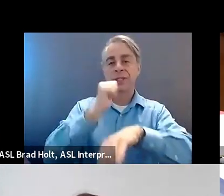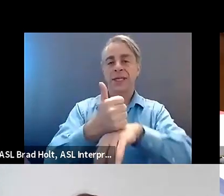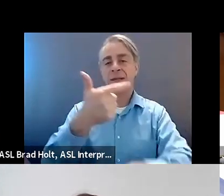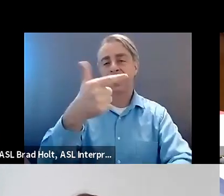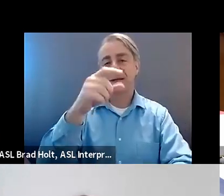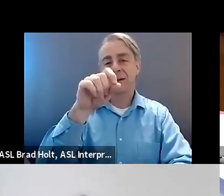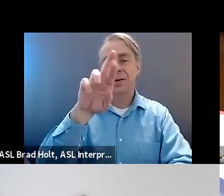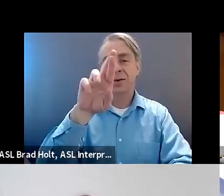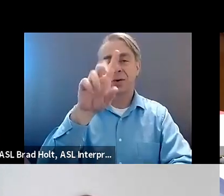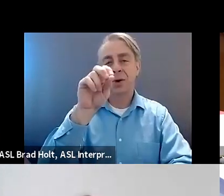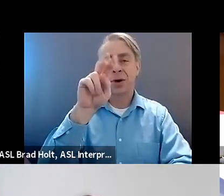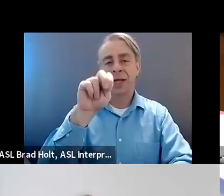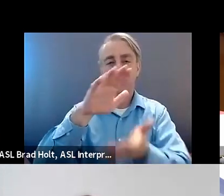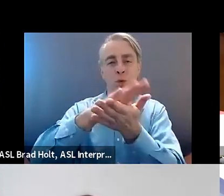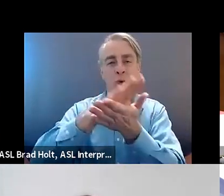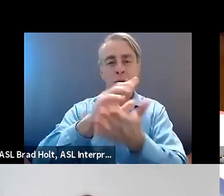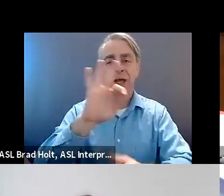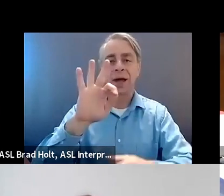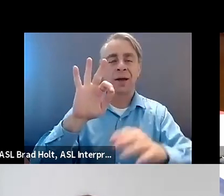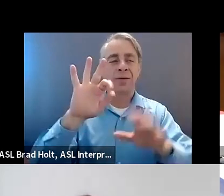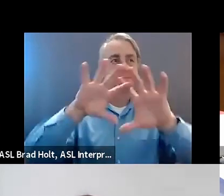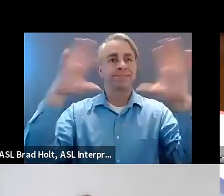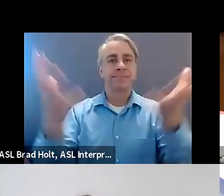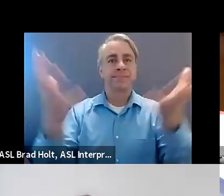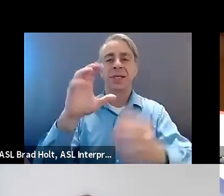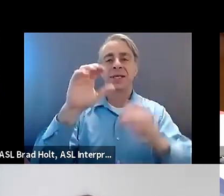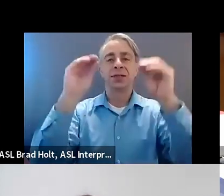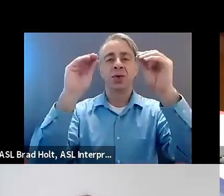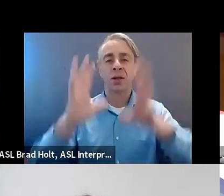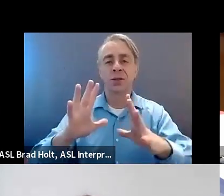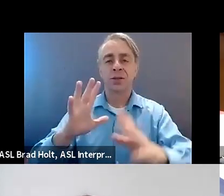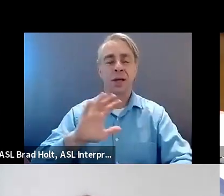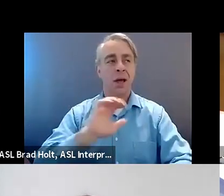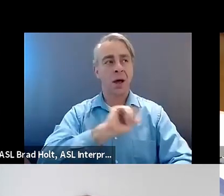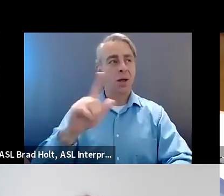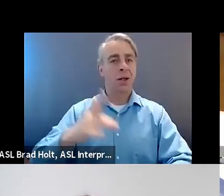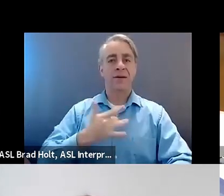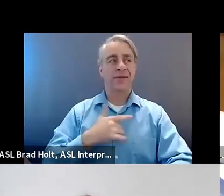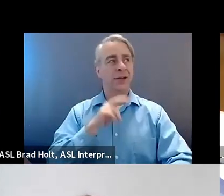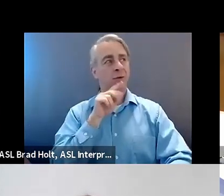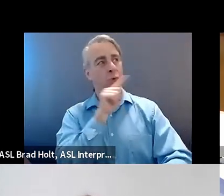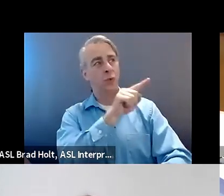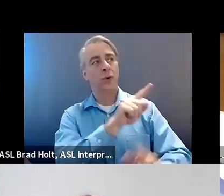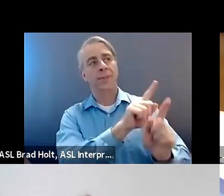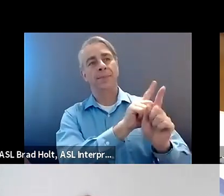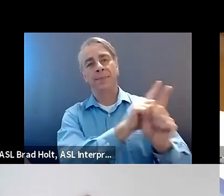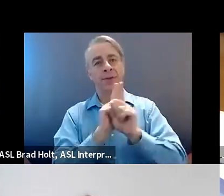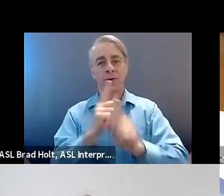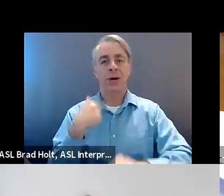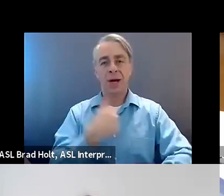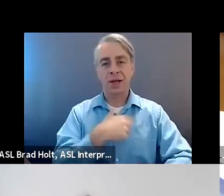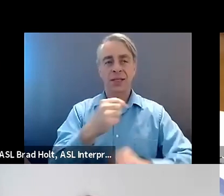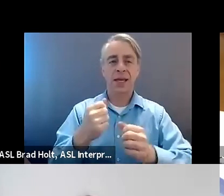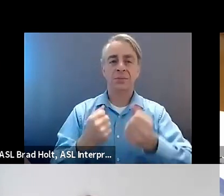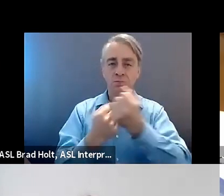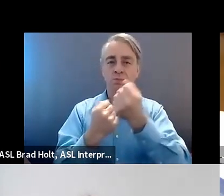the country who all see themselves as having been mentored and developed and promoted in our growth